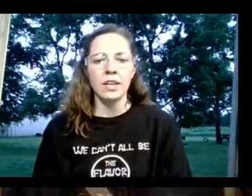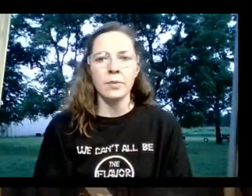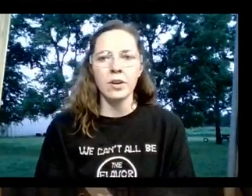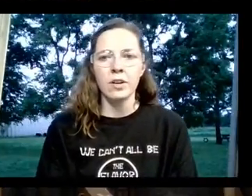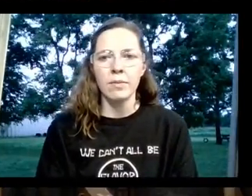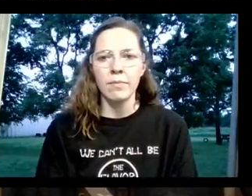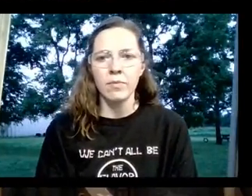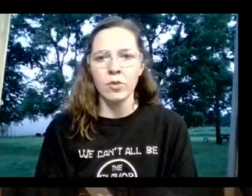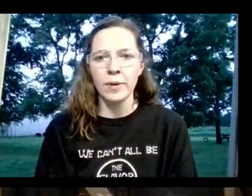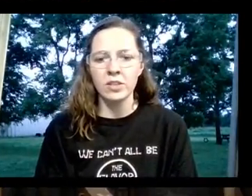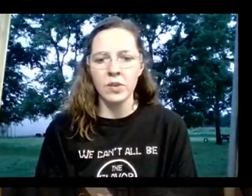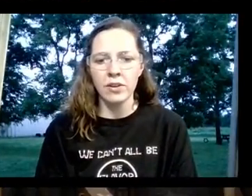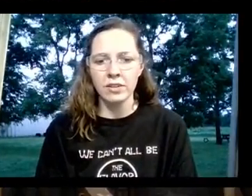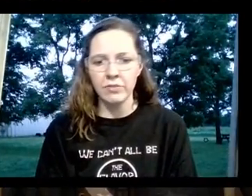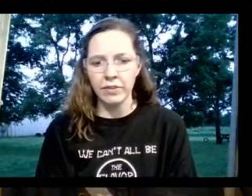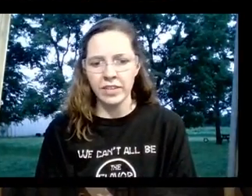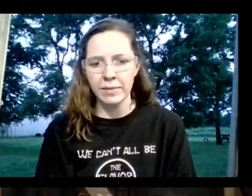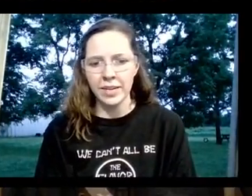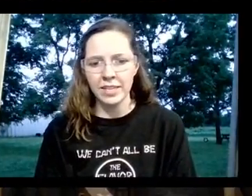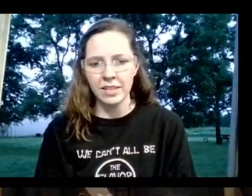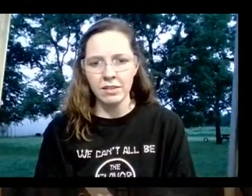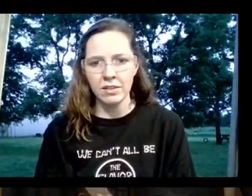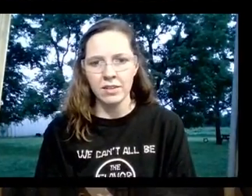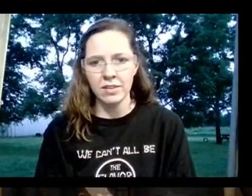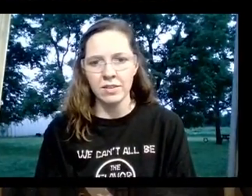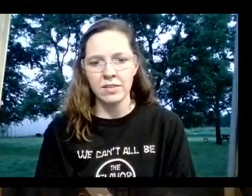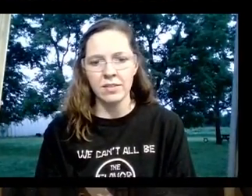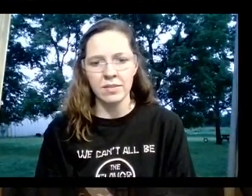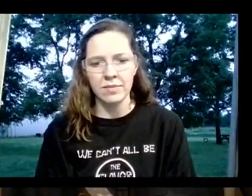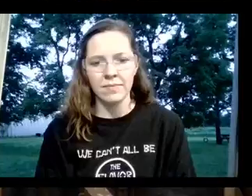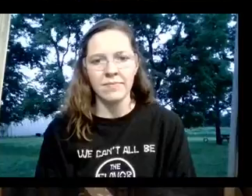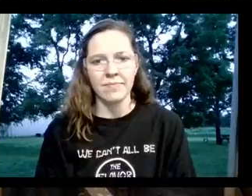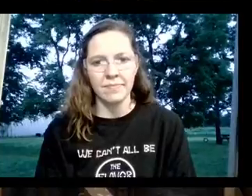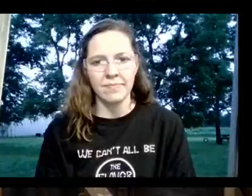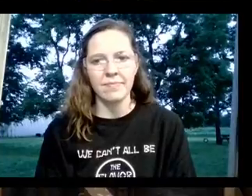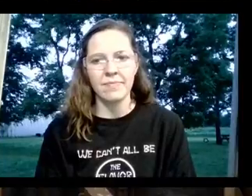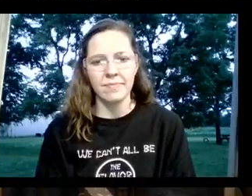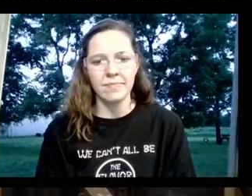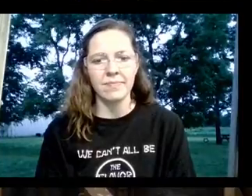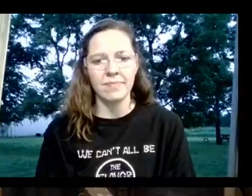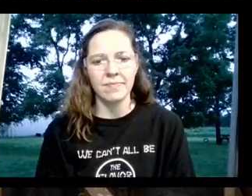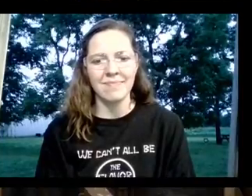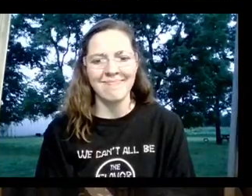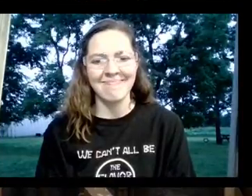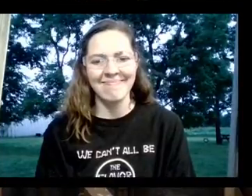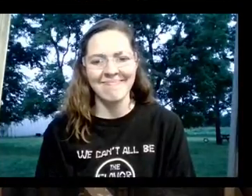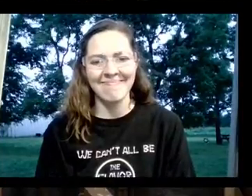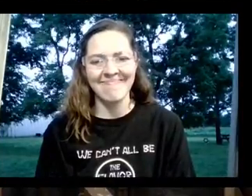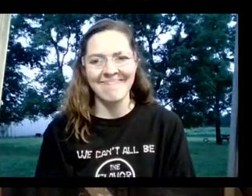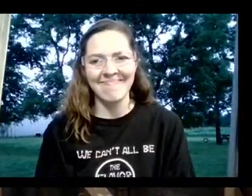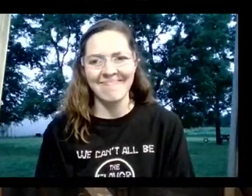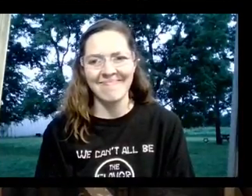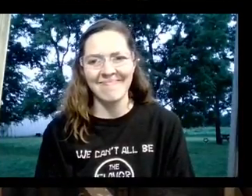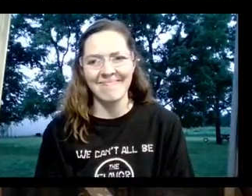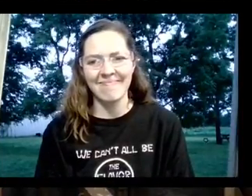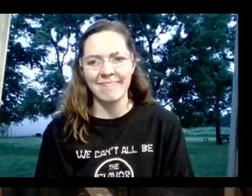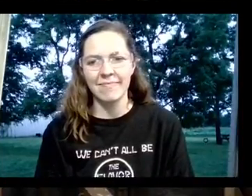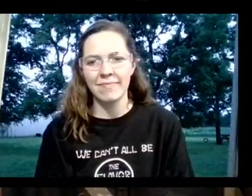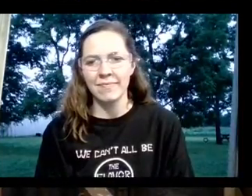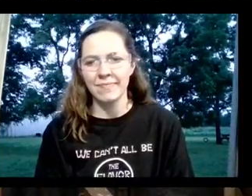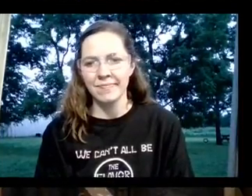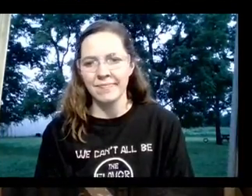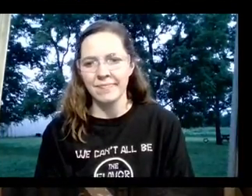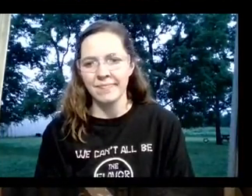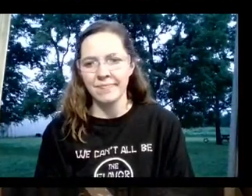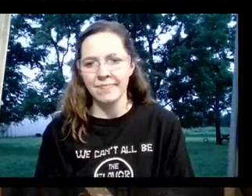Well, honey, we're there you go. We're about 2 hours and 15 minutes in. 2 hours and 15 minutes. I made it longer than what I thought I would. I hope I